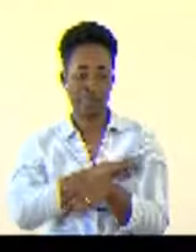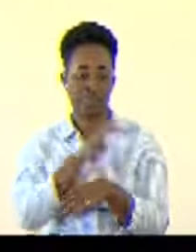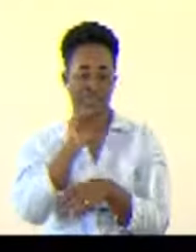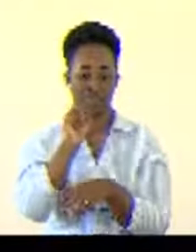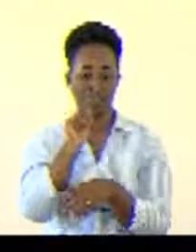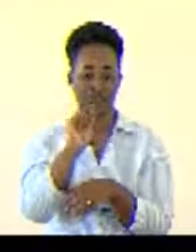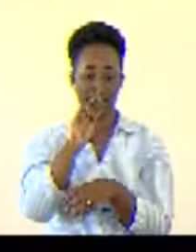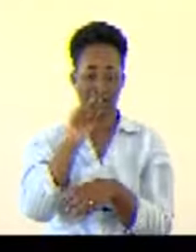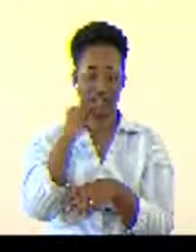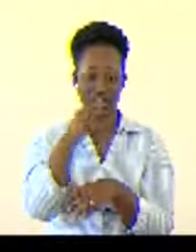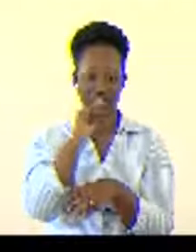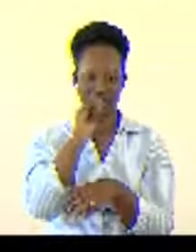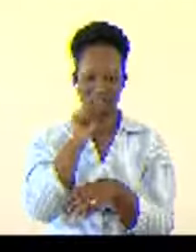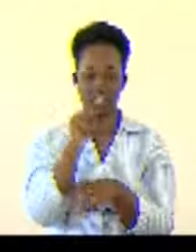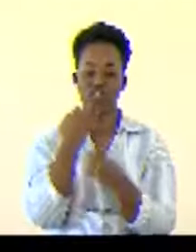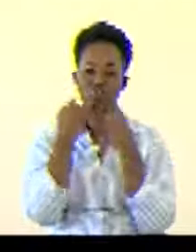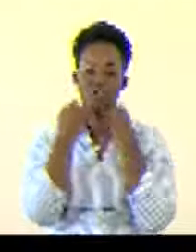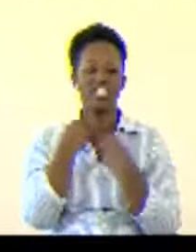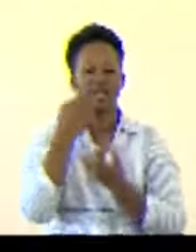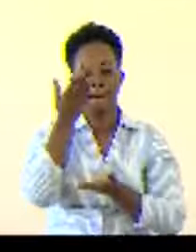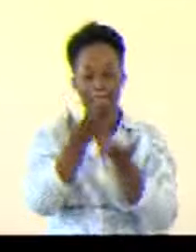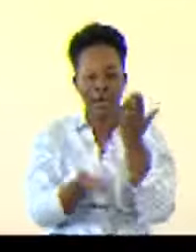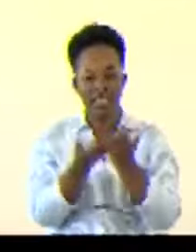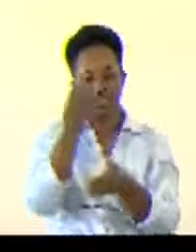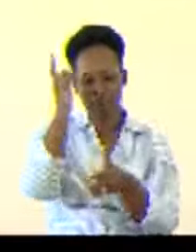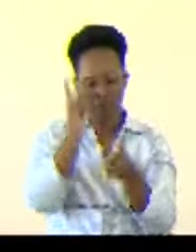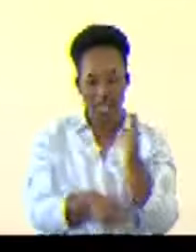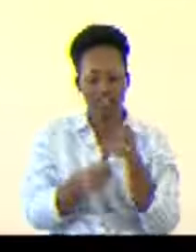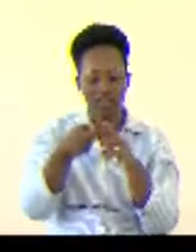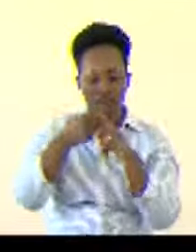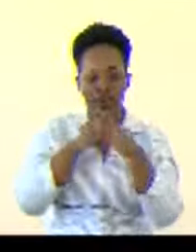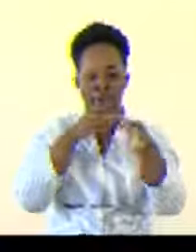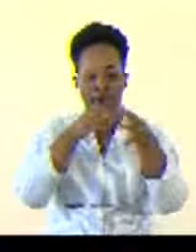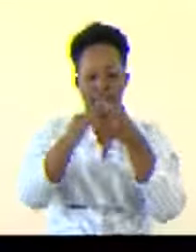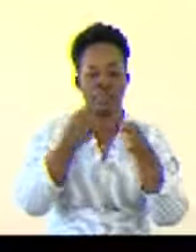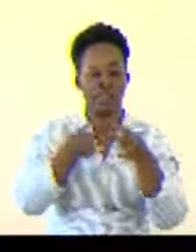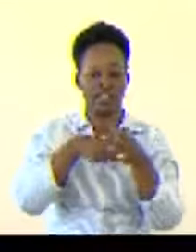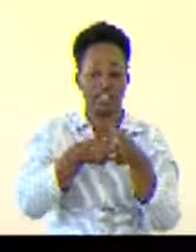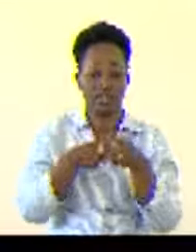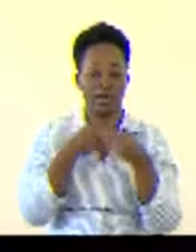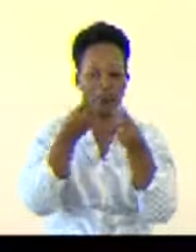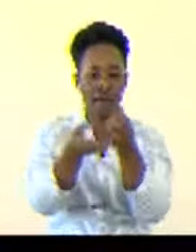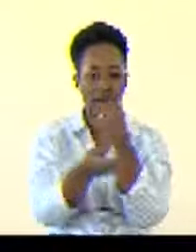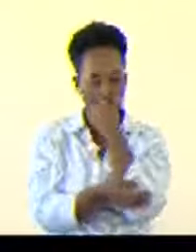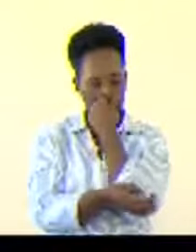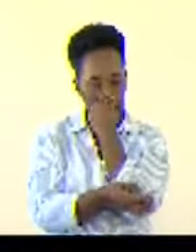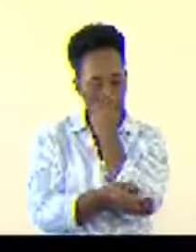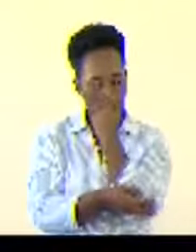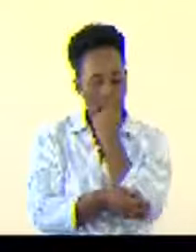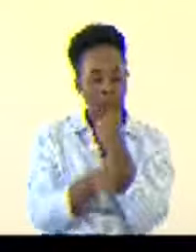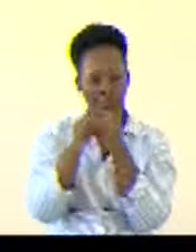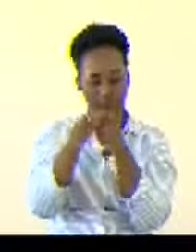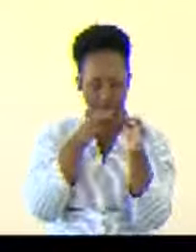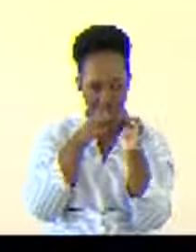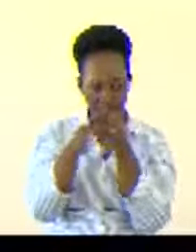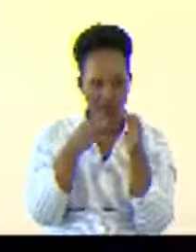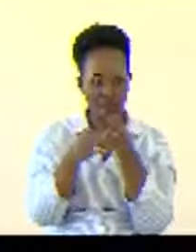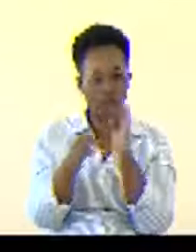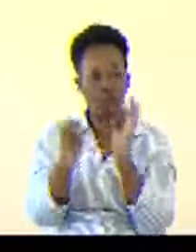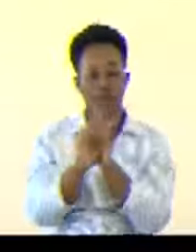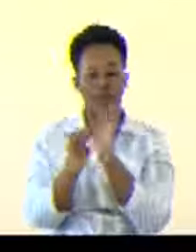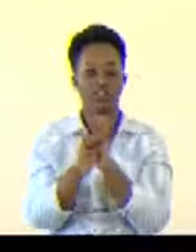what does it measure, what does it from the explanation given, or from this. I expect you to find out that, like